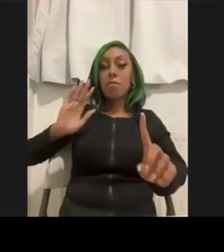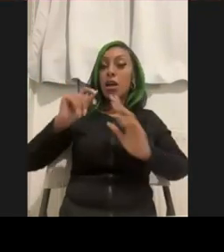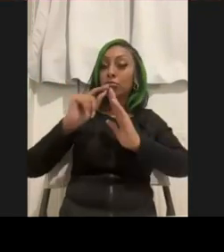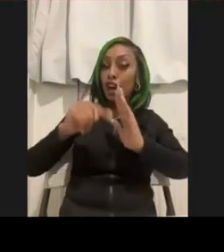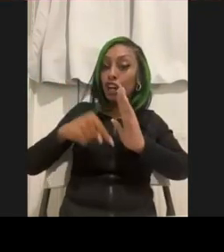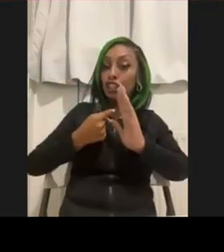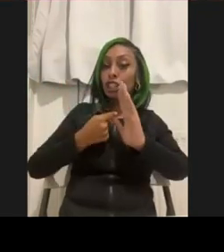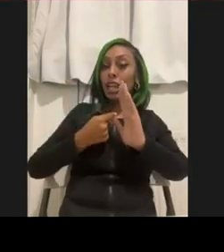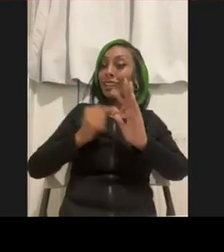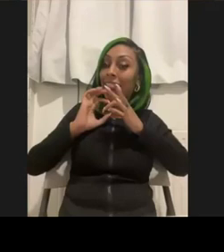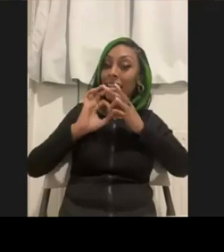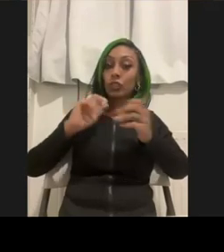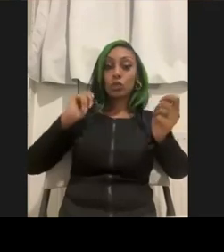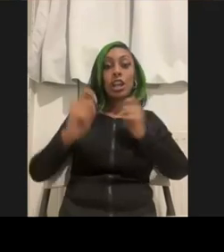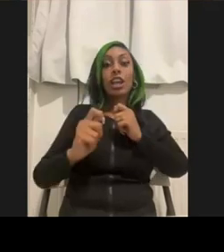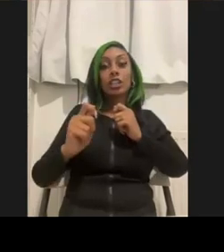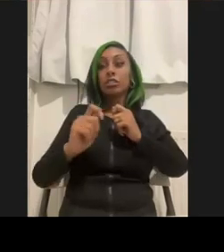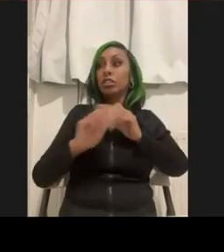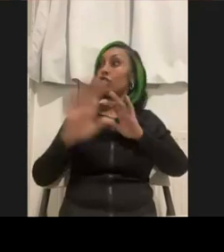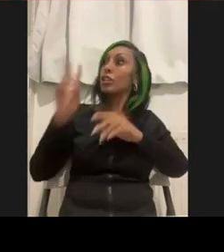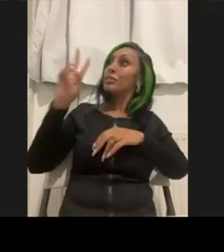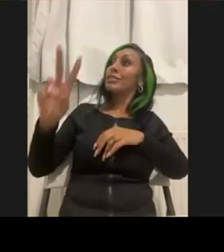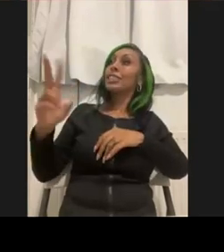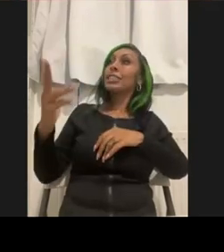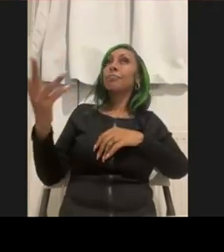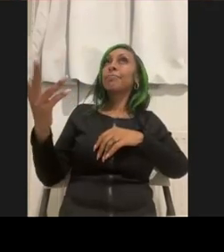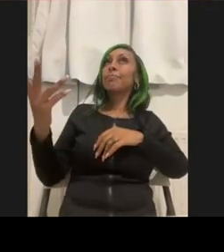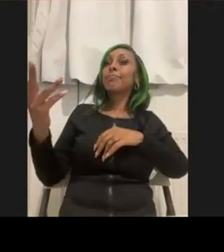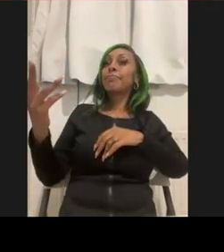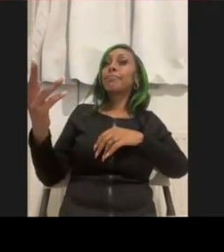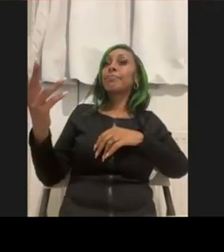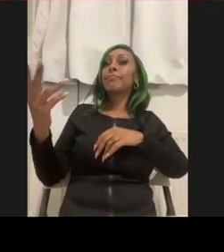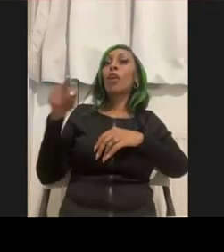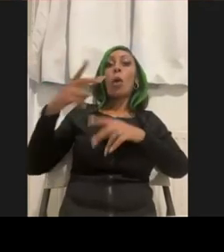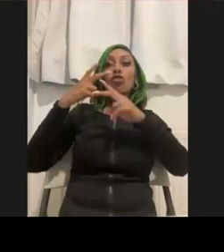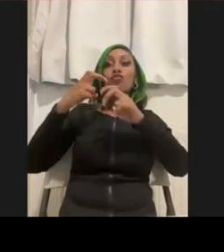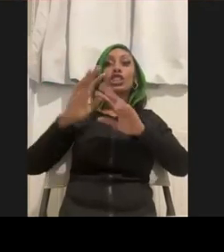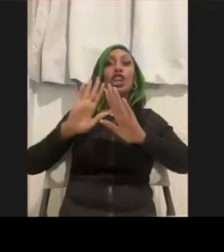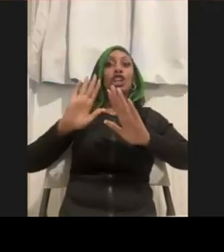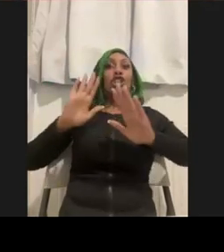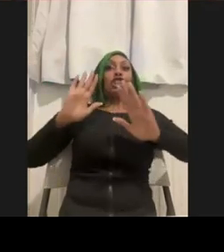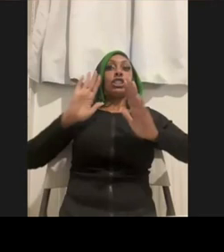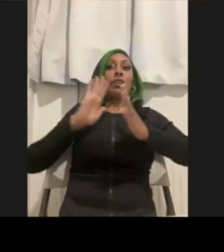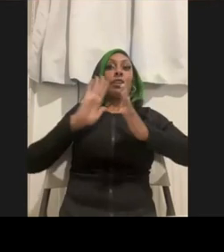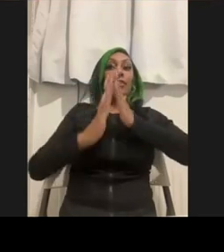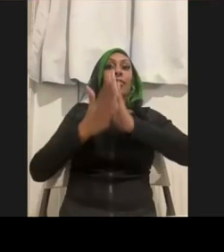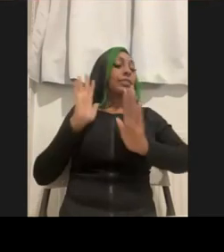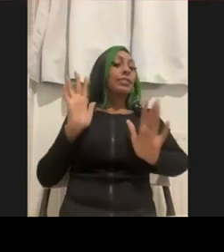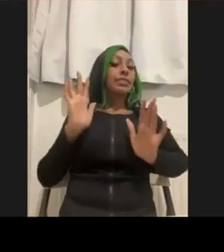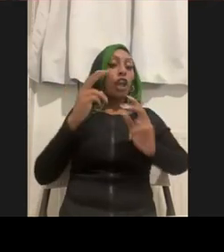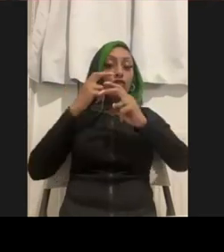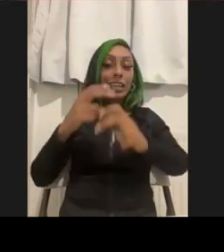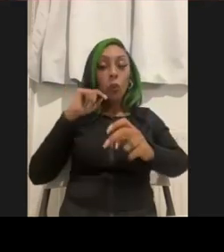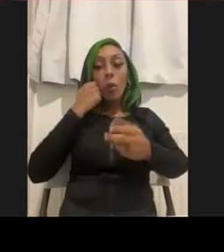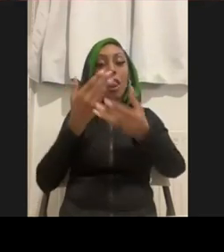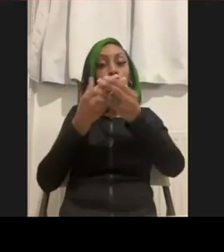about change, and to not see these things as it's a research project, and in doing a research project, it will solve all